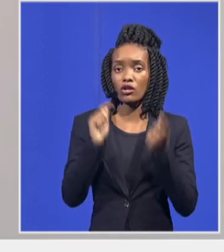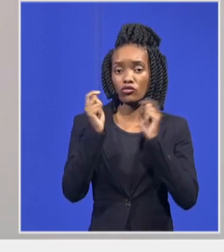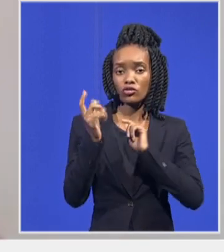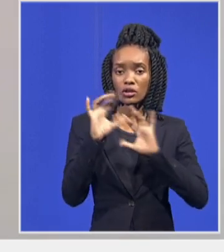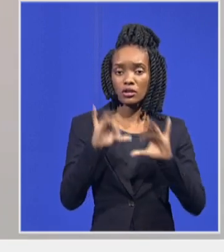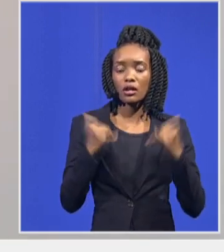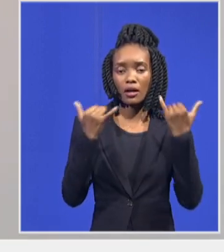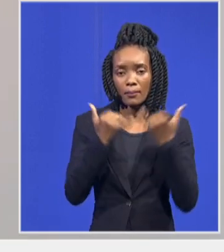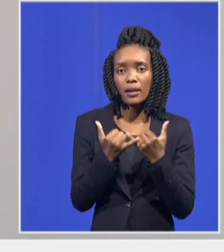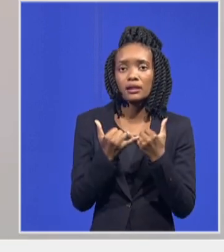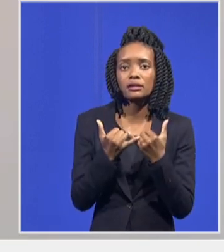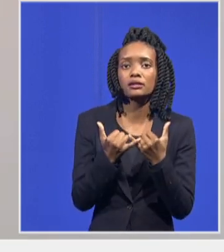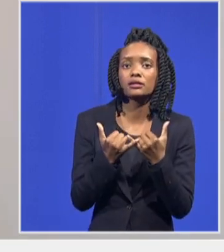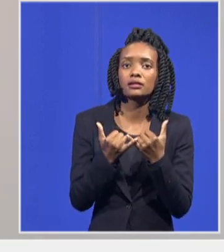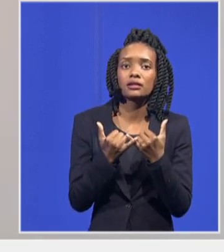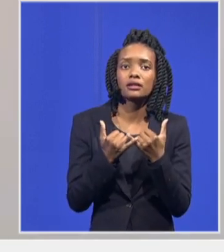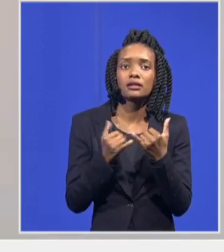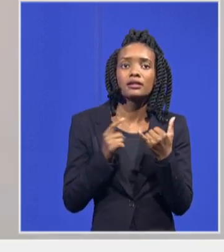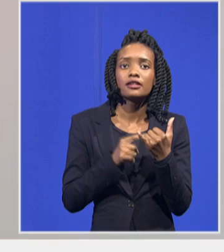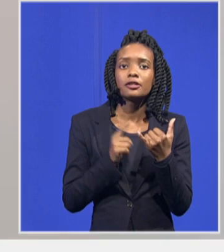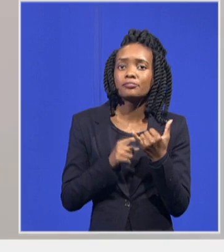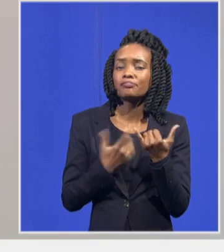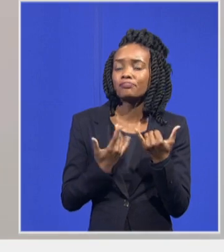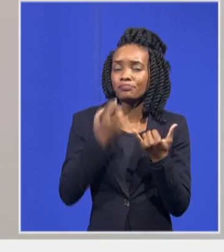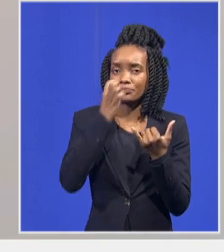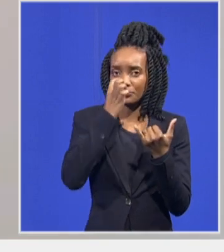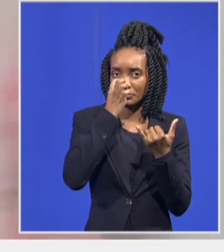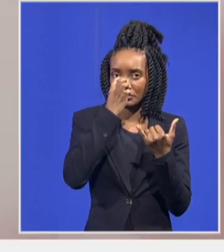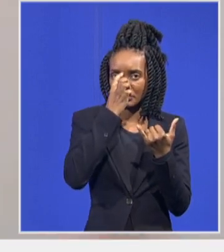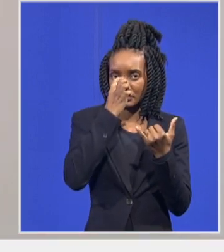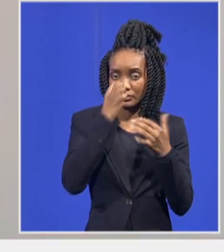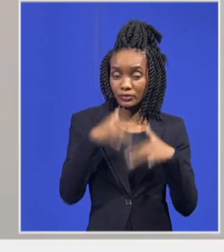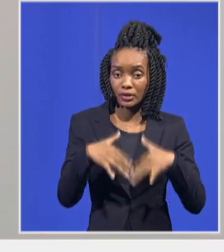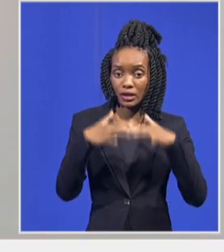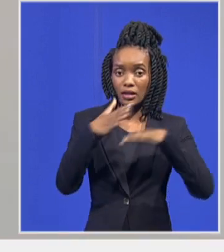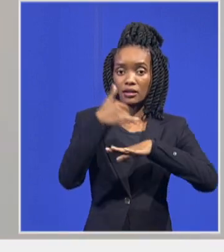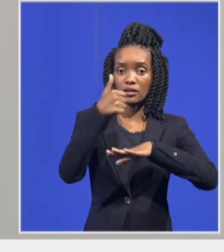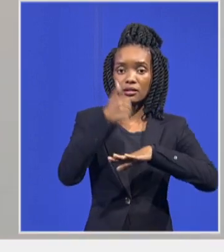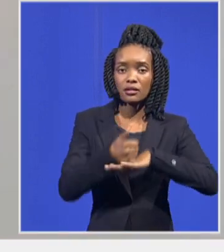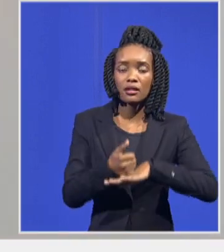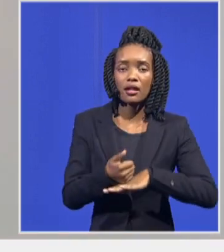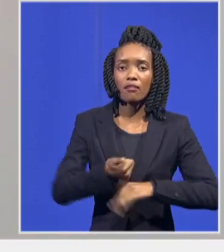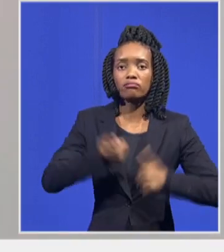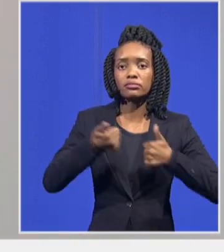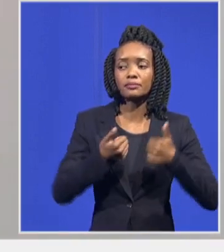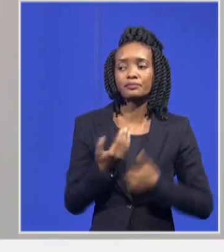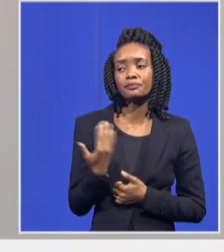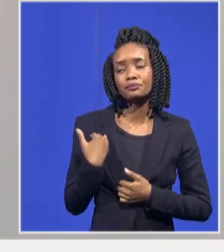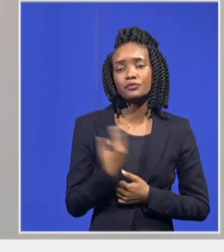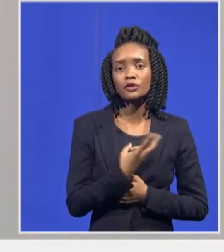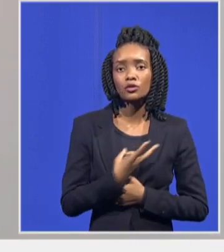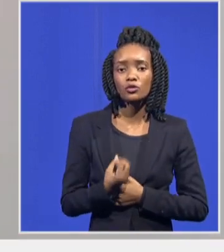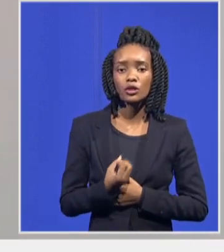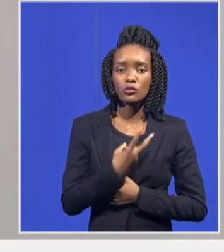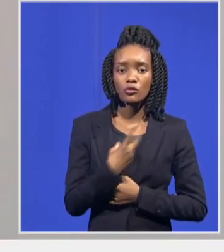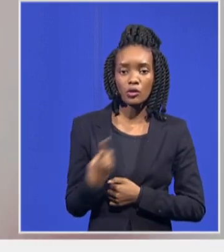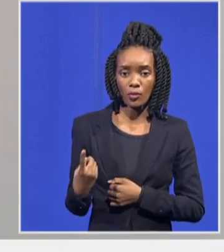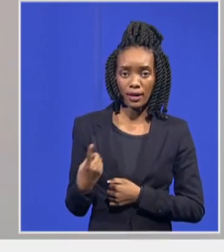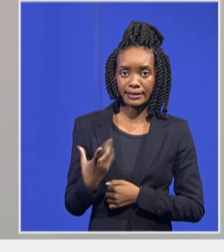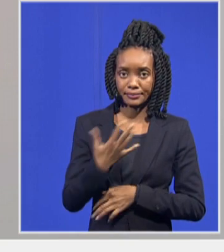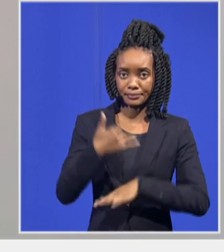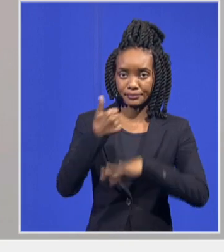has finally been set up. It's set up at the end of 2021. It